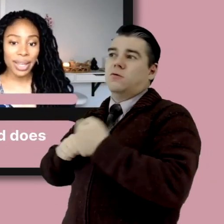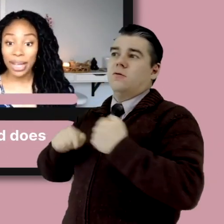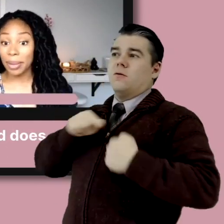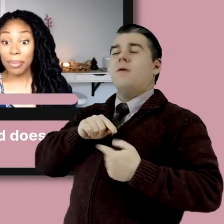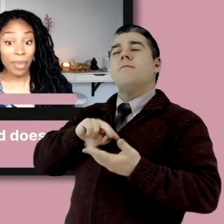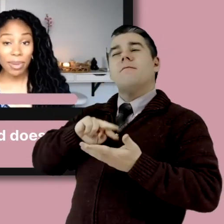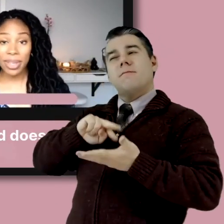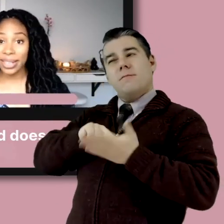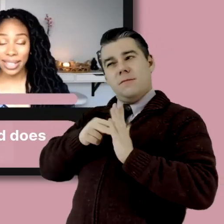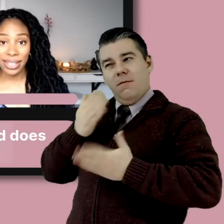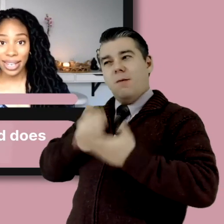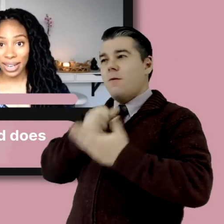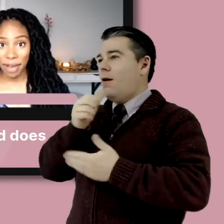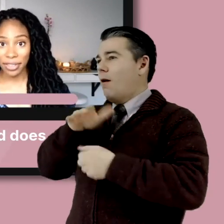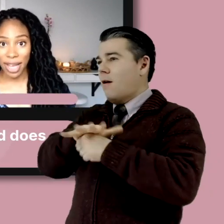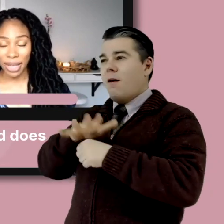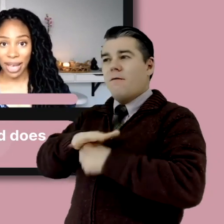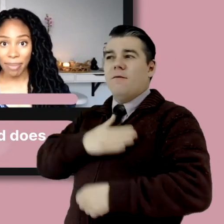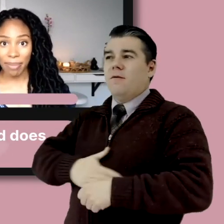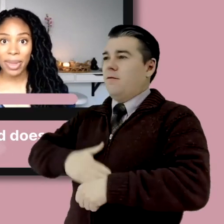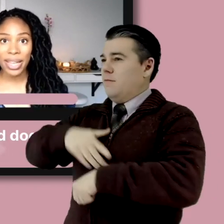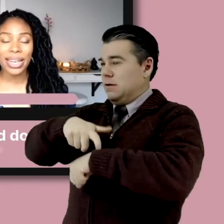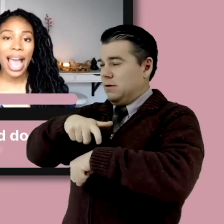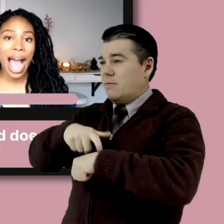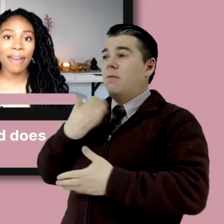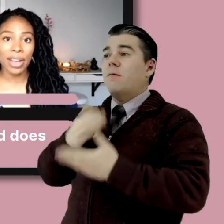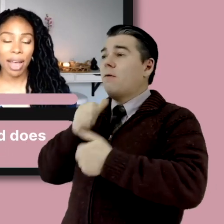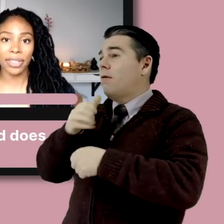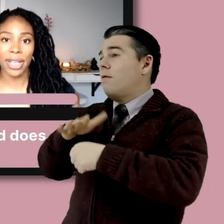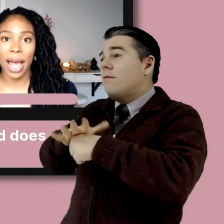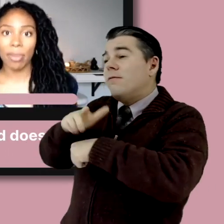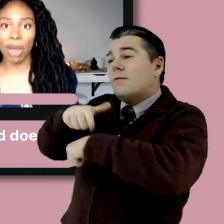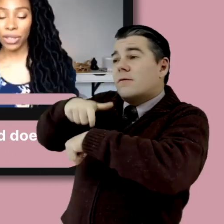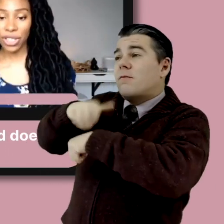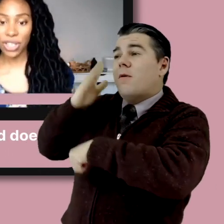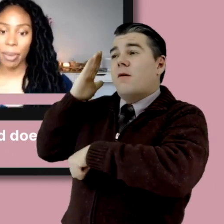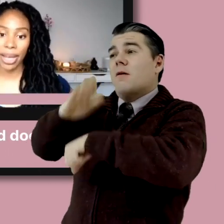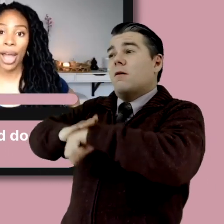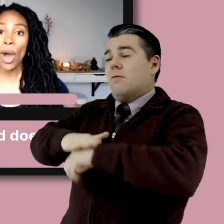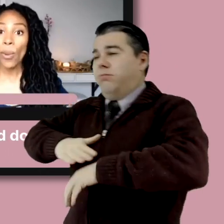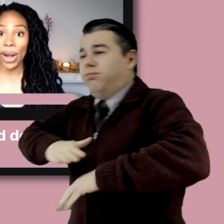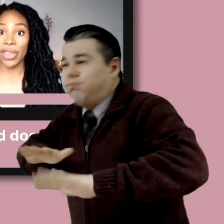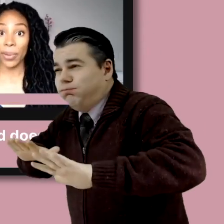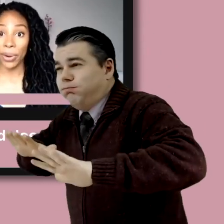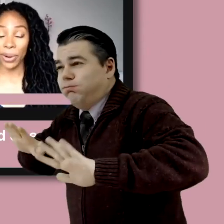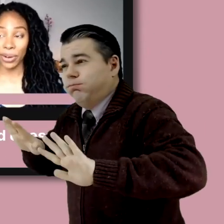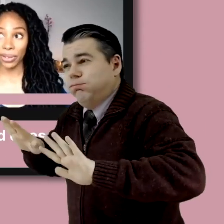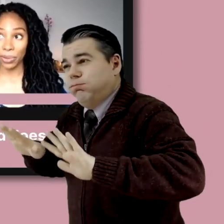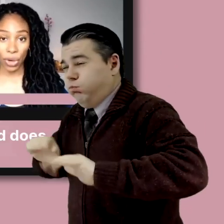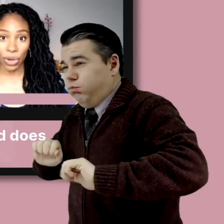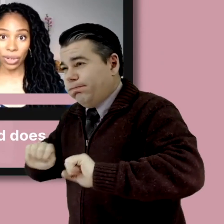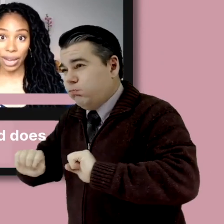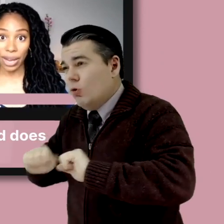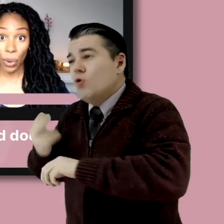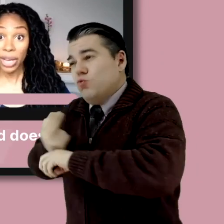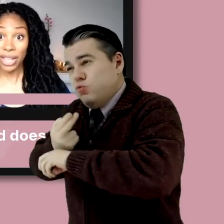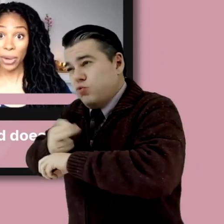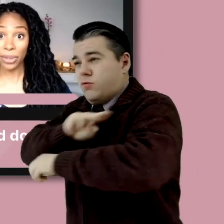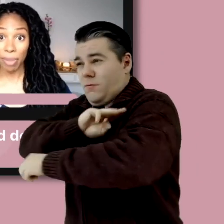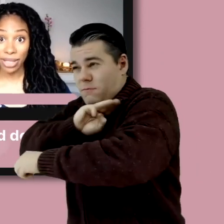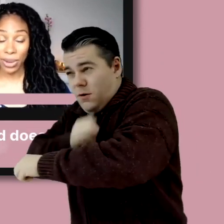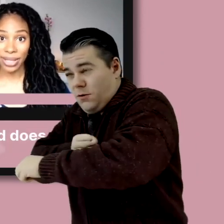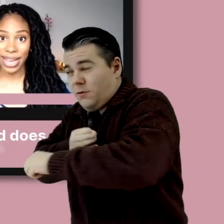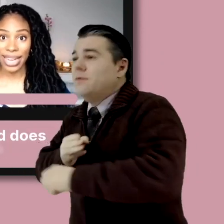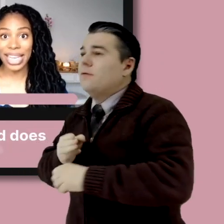trace that back to maybe they didn't get enough tummy time. Maybe they didn't have enough time on their stomach where they were working